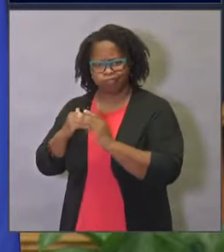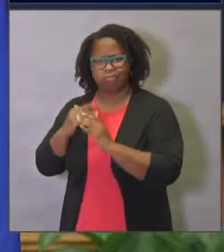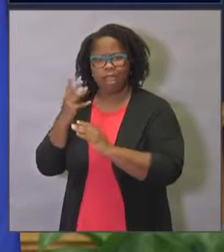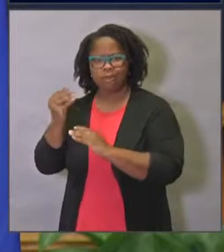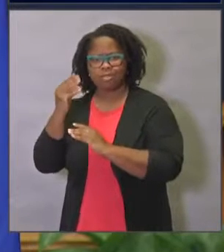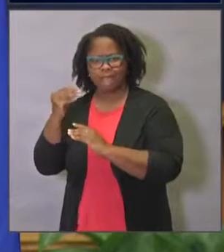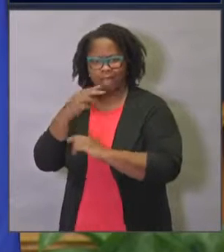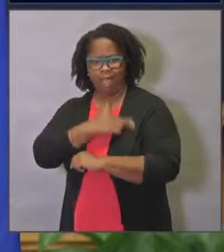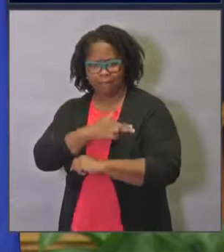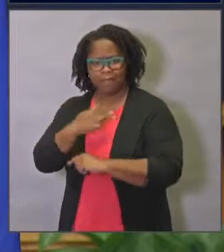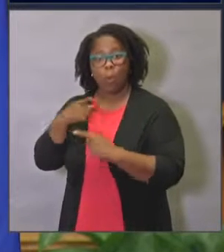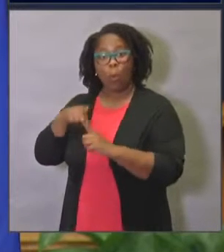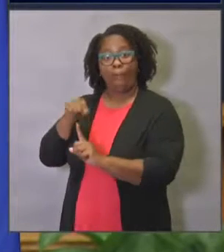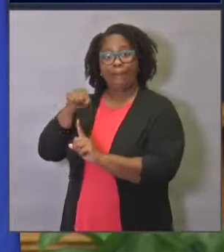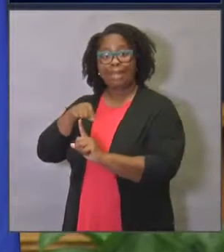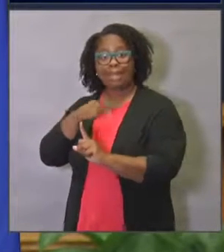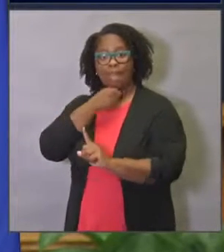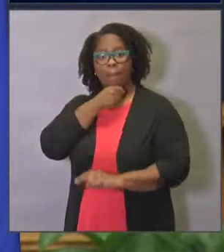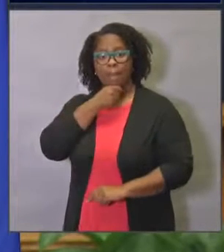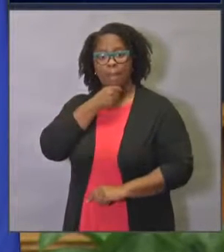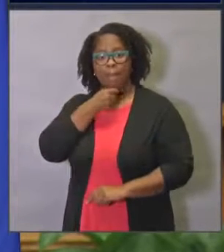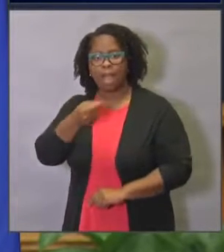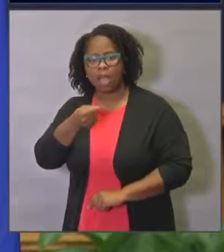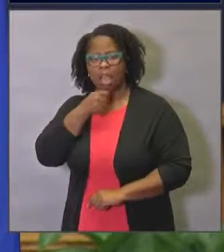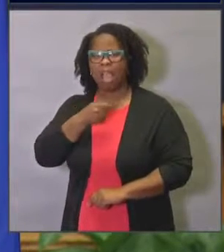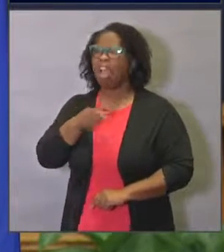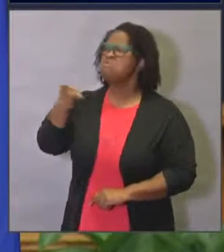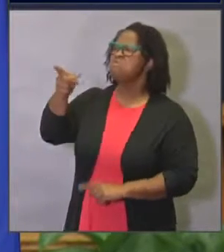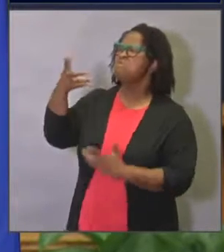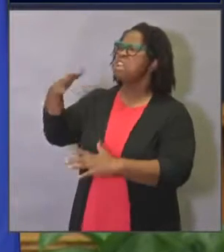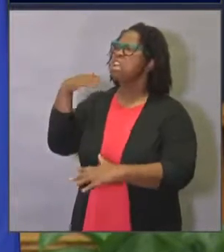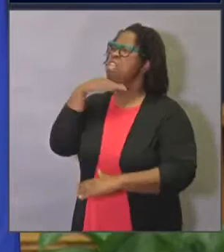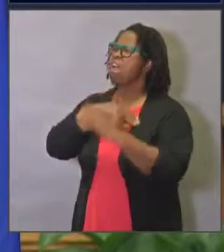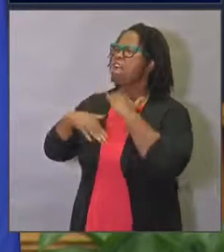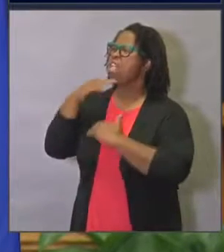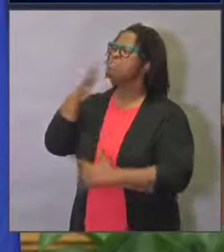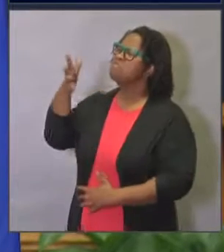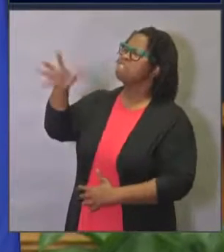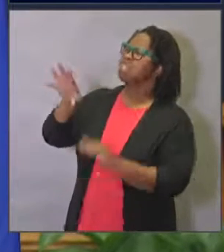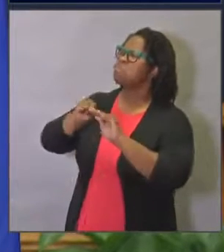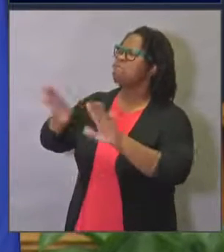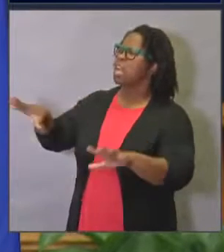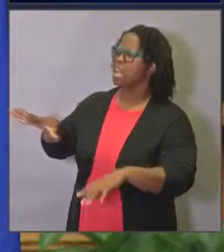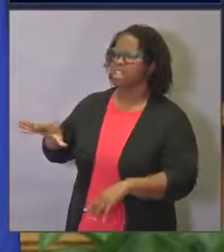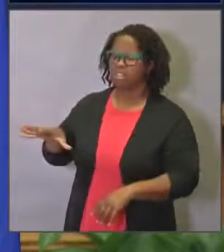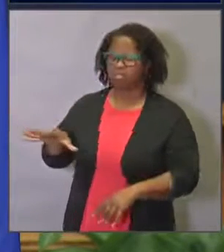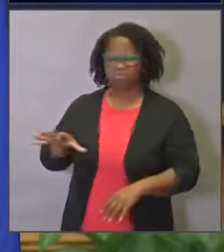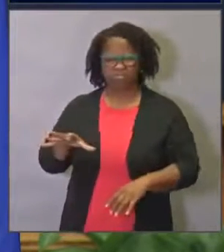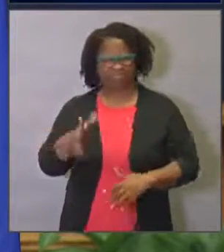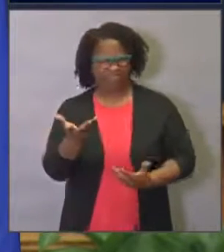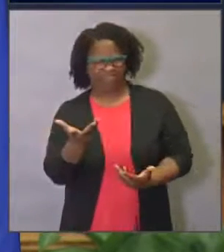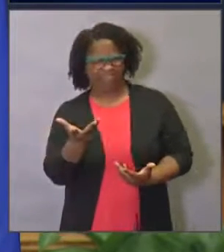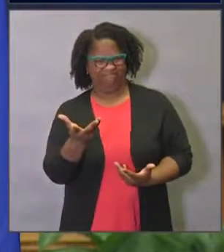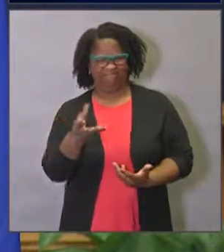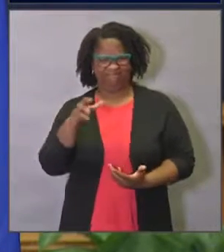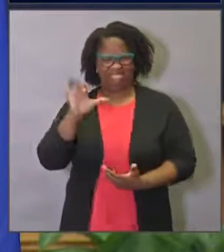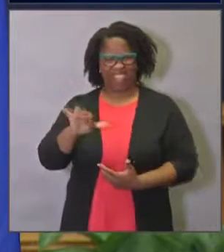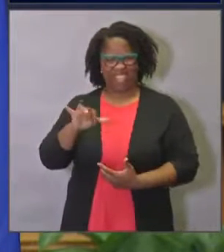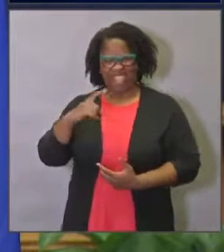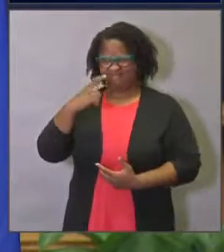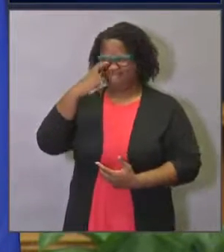reporting by someone who told him to stop spreading lies. Do you know how this frame of mind, how this mindset